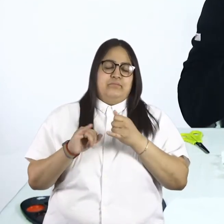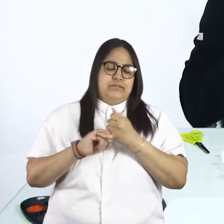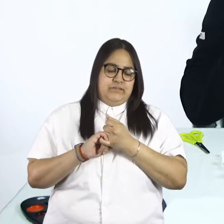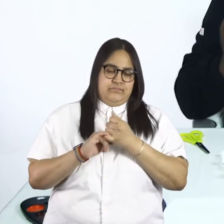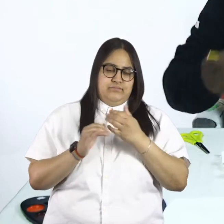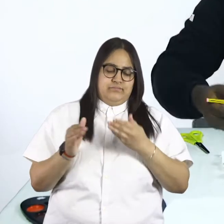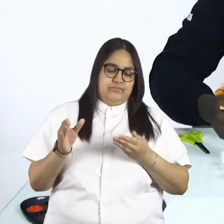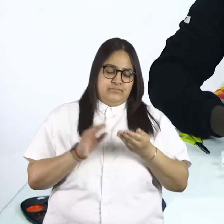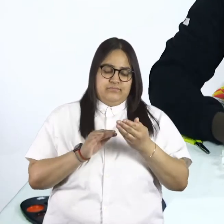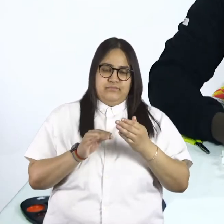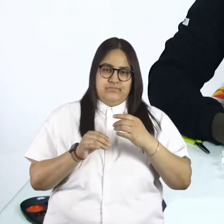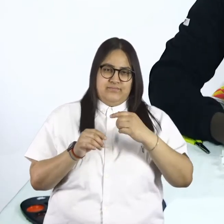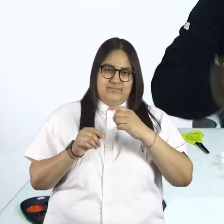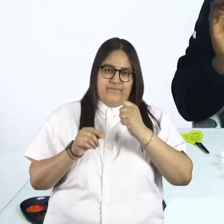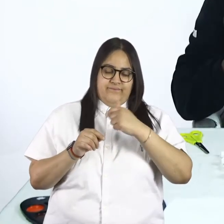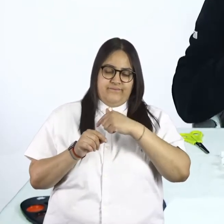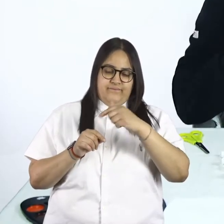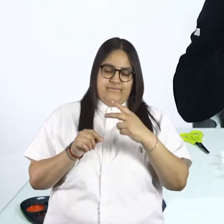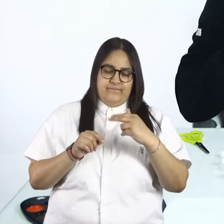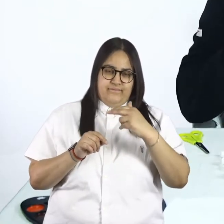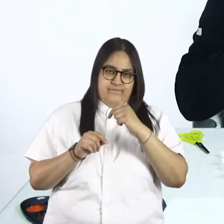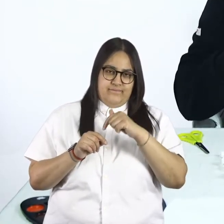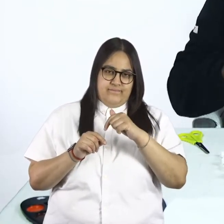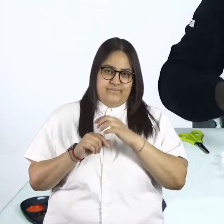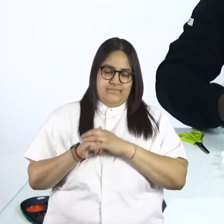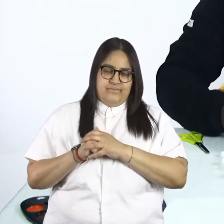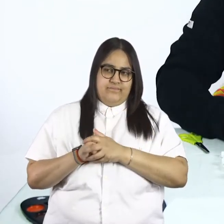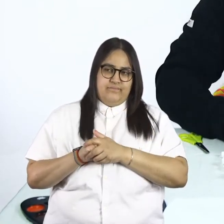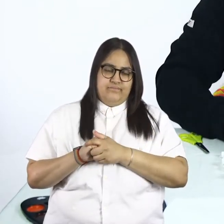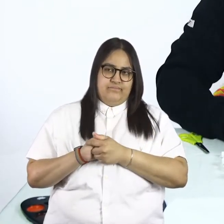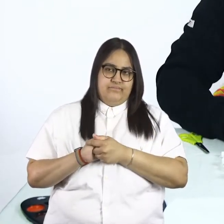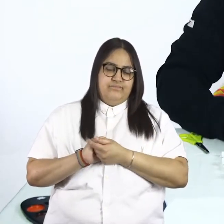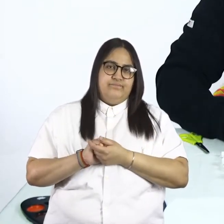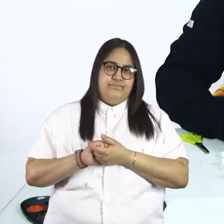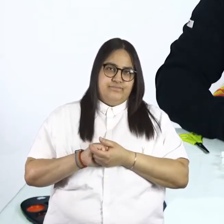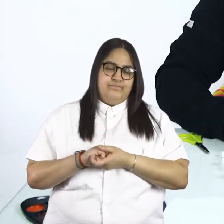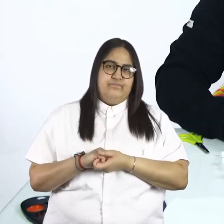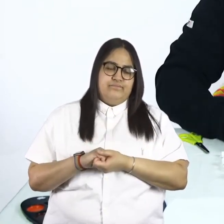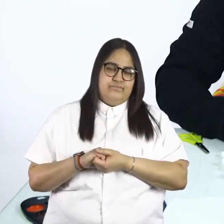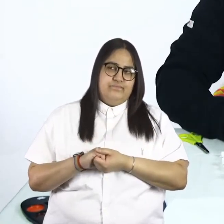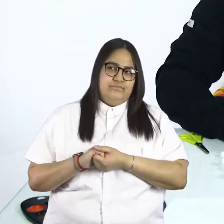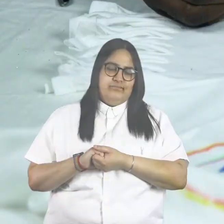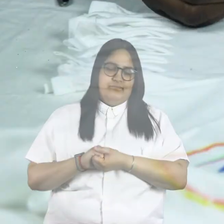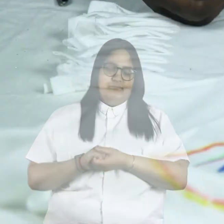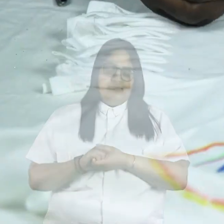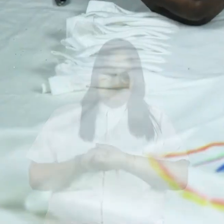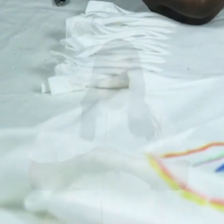it freehand. I call these like the tiger claw slits.